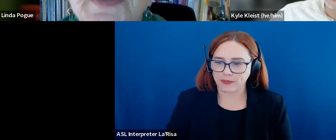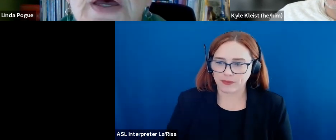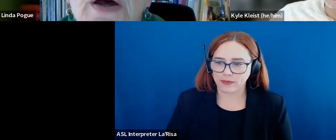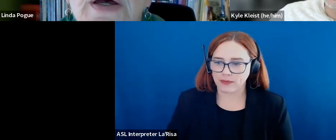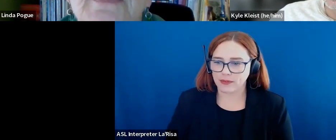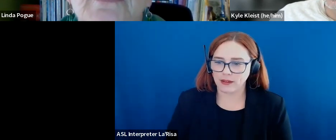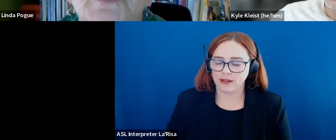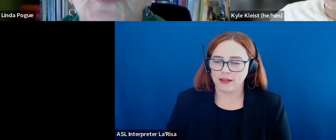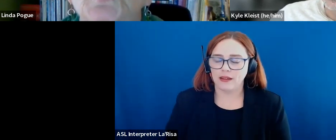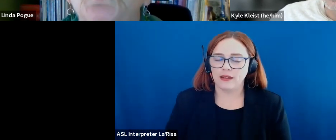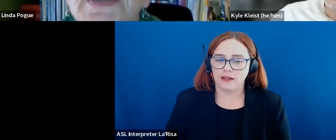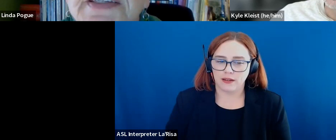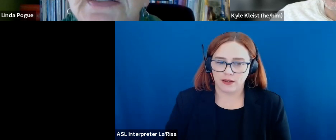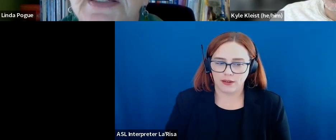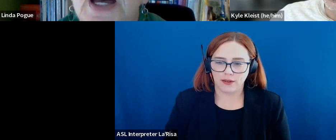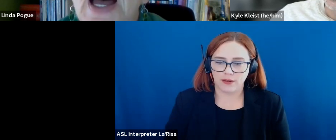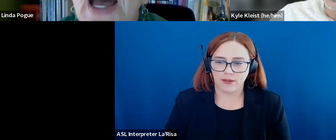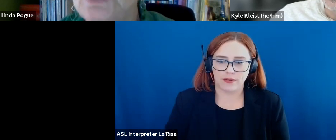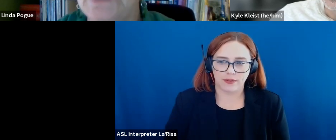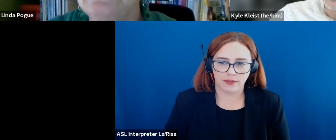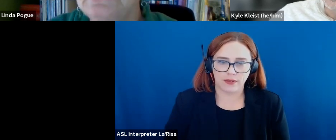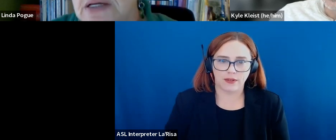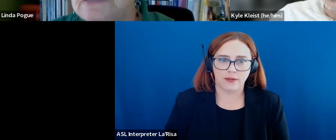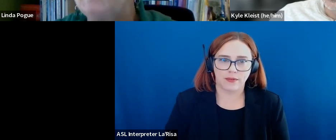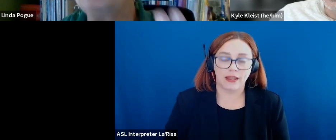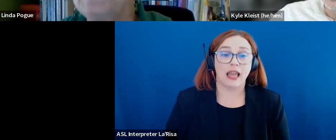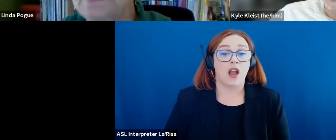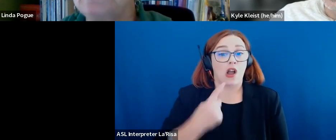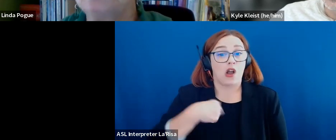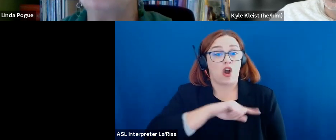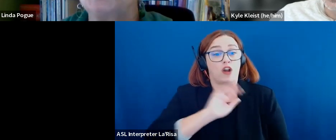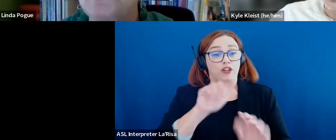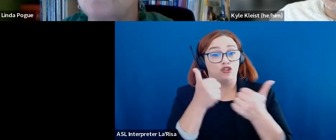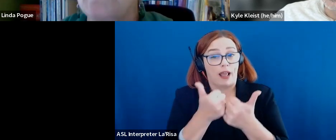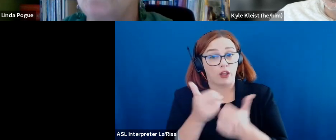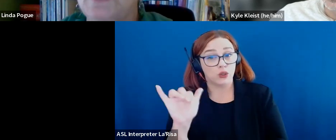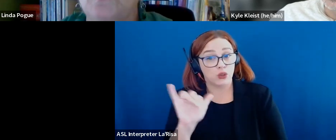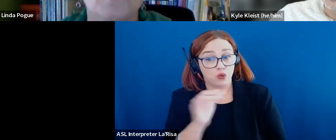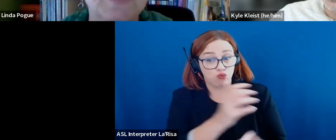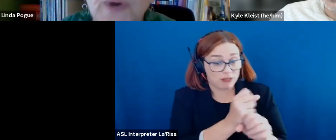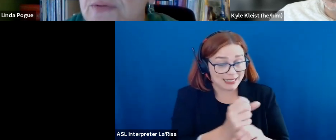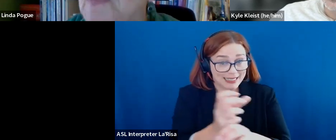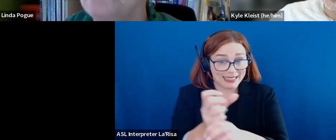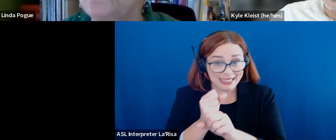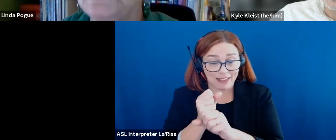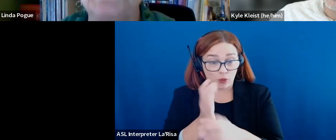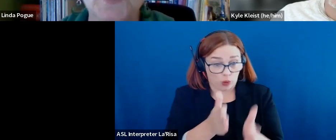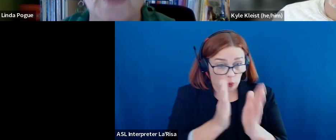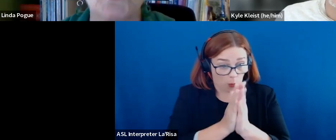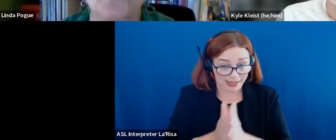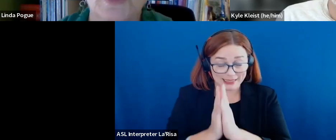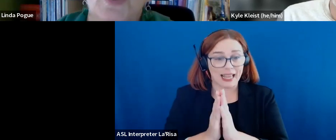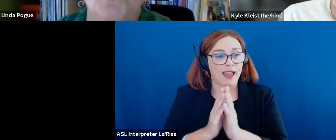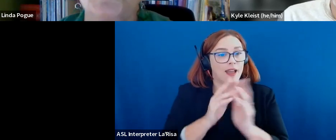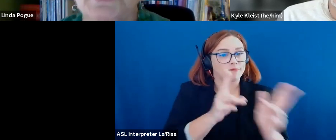receive those requests and develop it into the program that we want, whether it be a volunteer